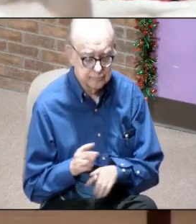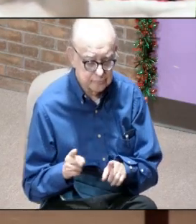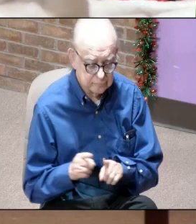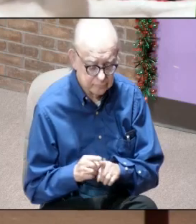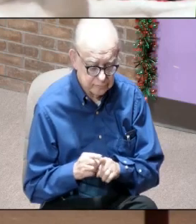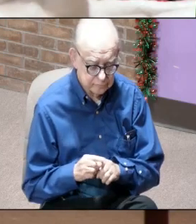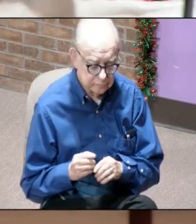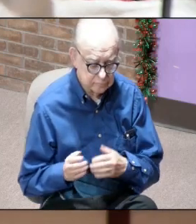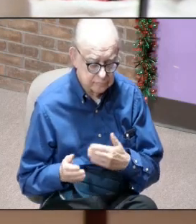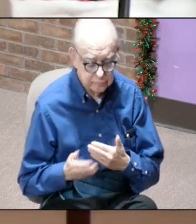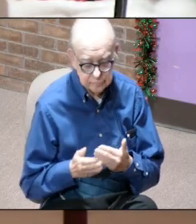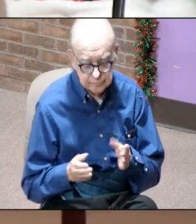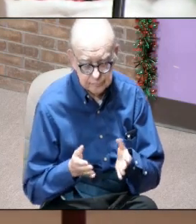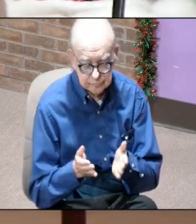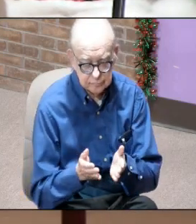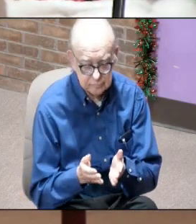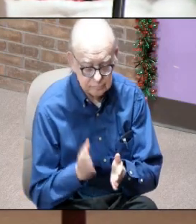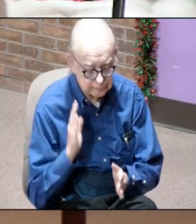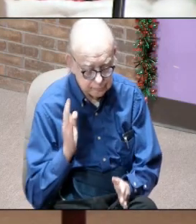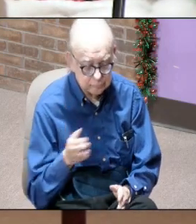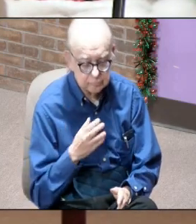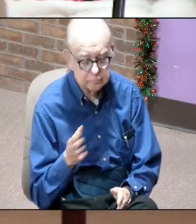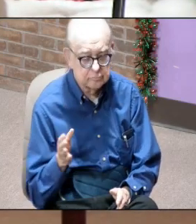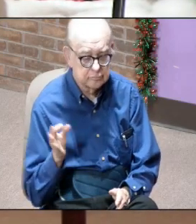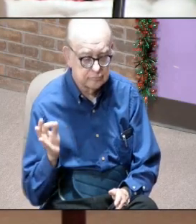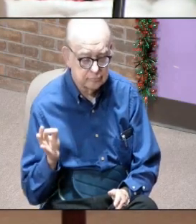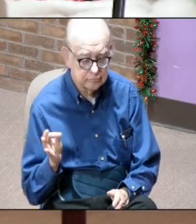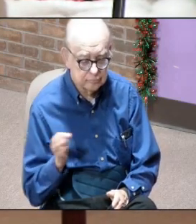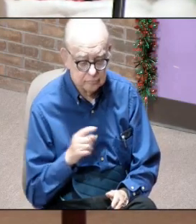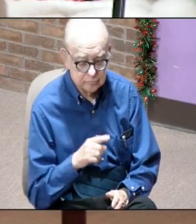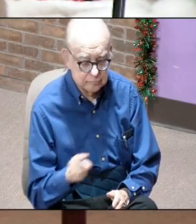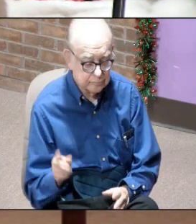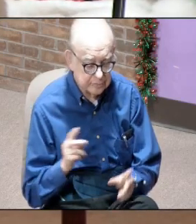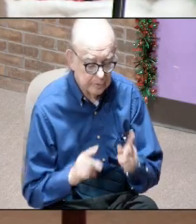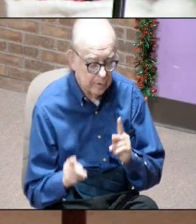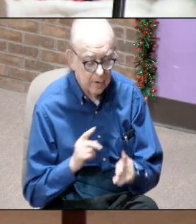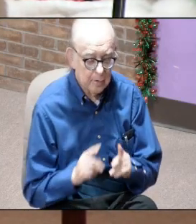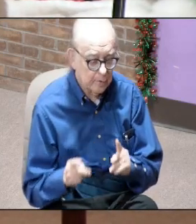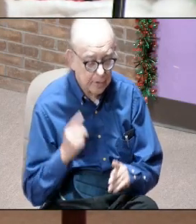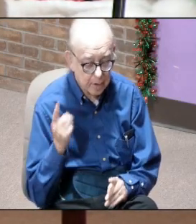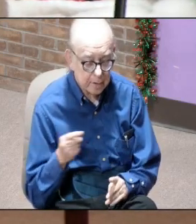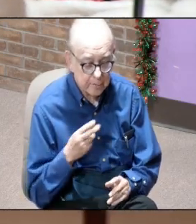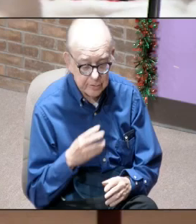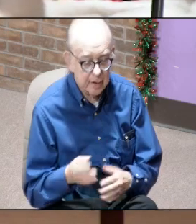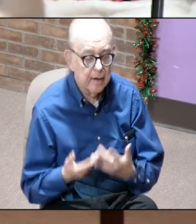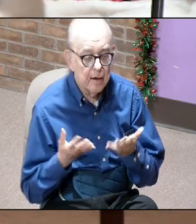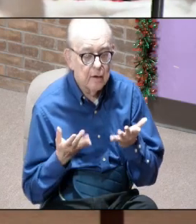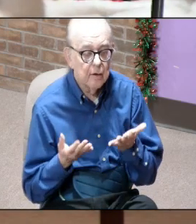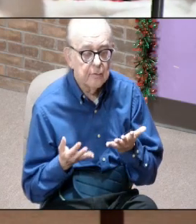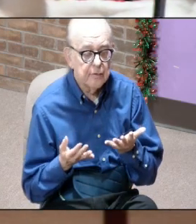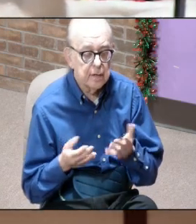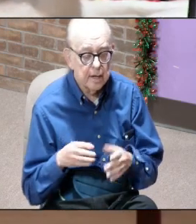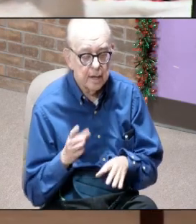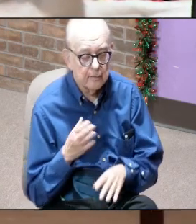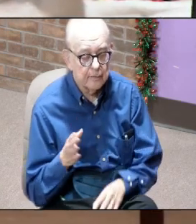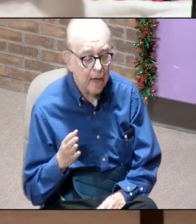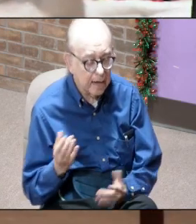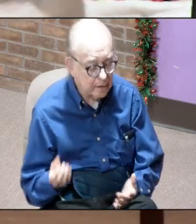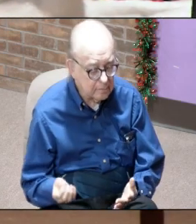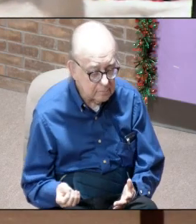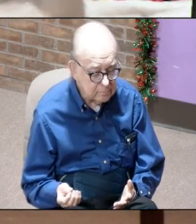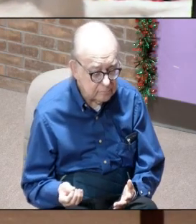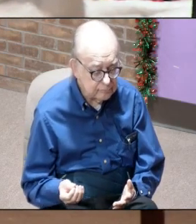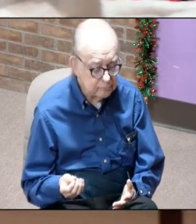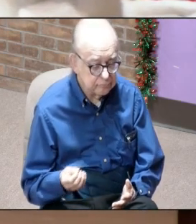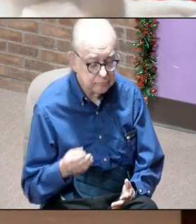he's approaching these ships, he would fly a flag that they thought was a friendly flag. And so